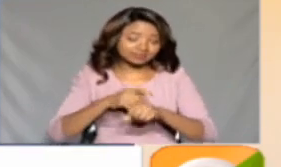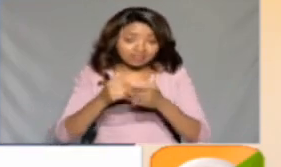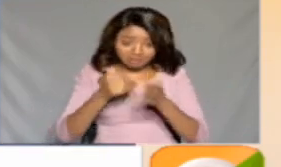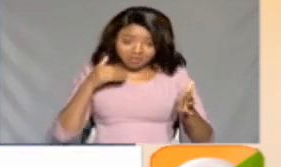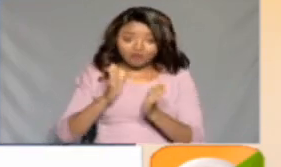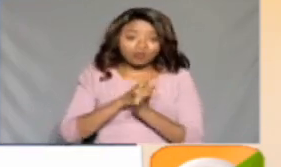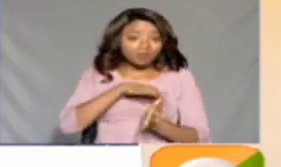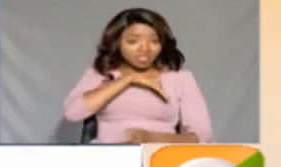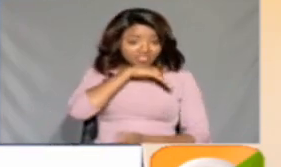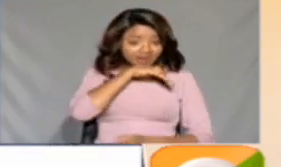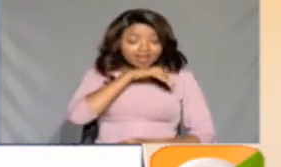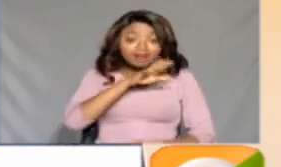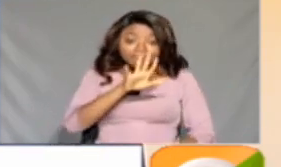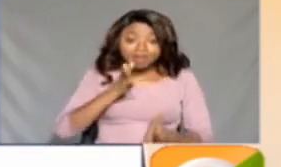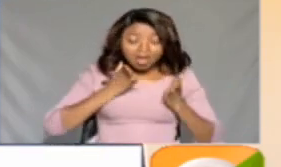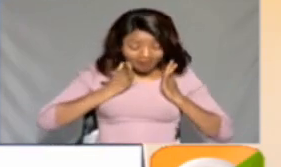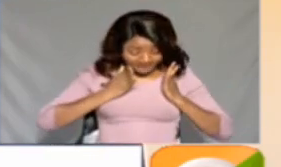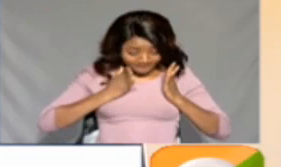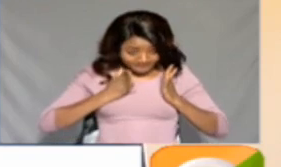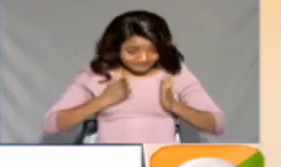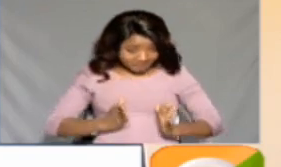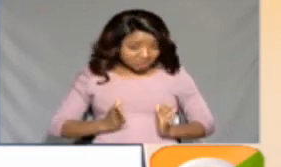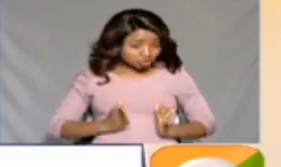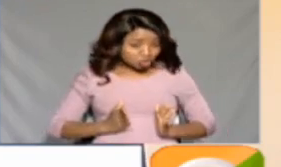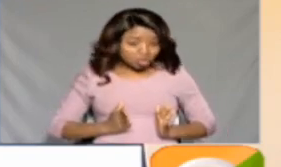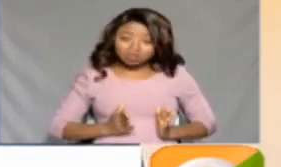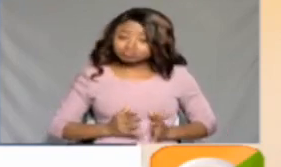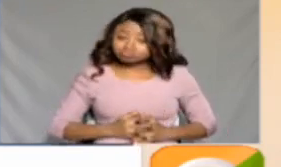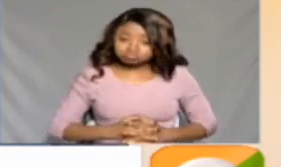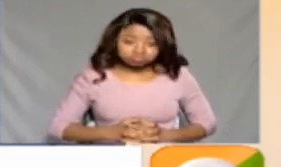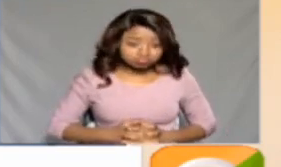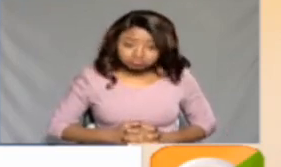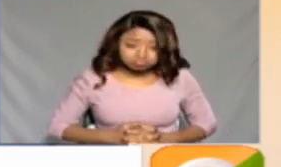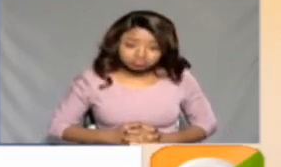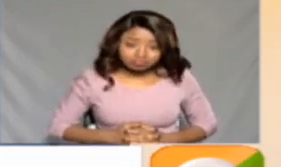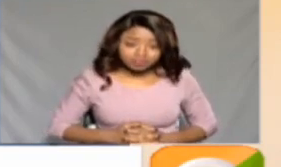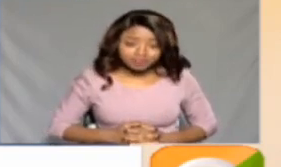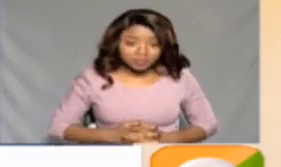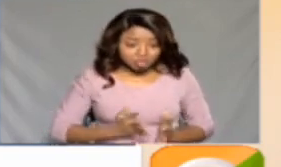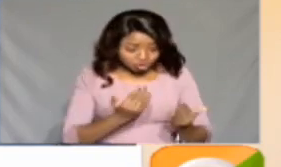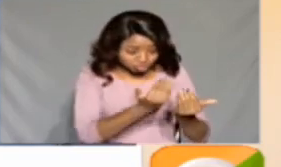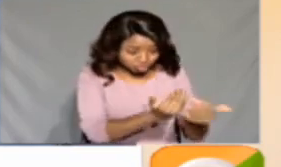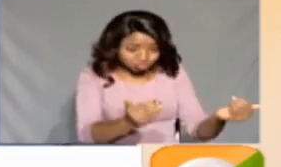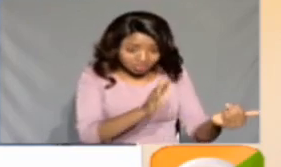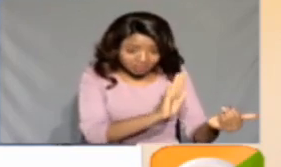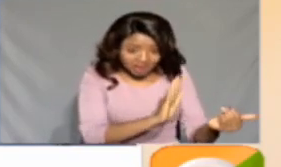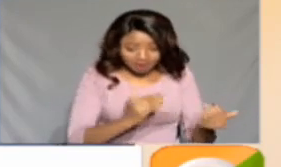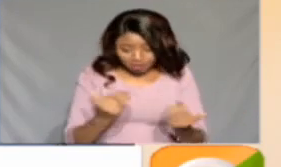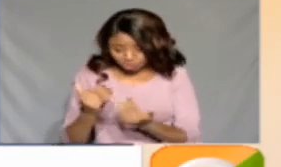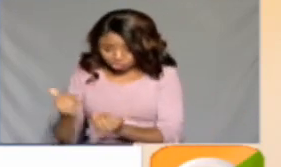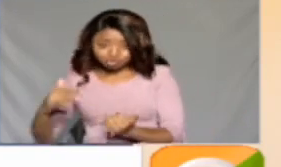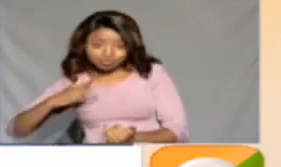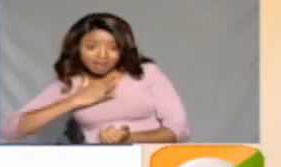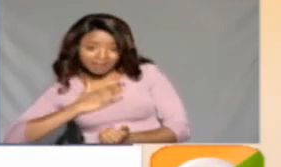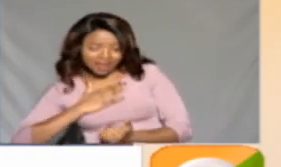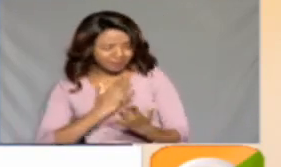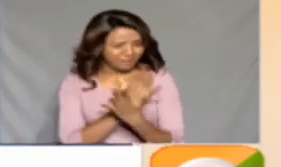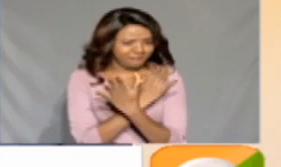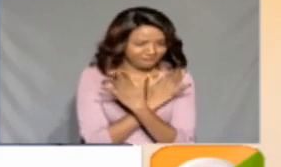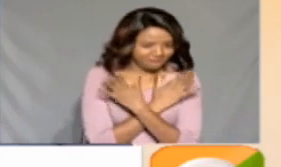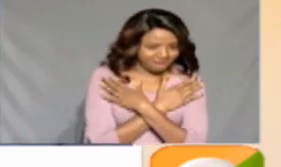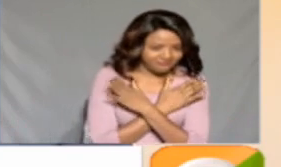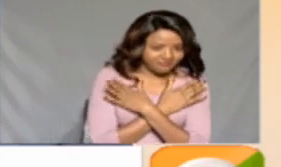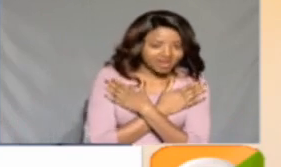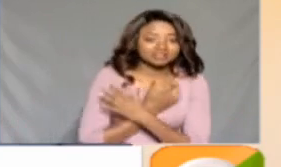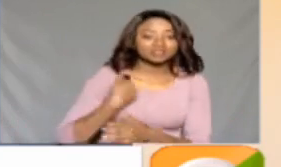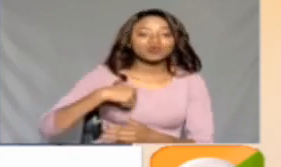Not personal differences. Mm-hmm. I like to repeat. Mm-hmm. His children are friends with my children. We are next door neighbors, not